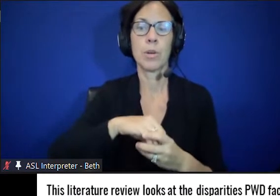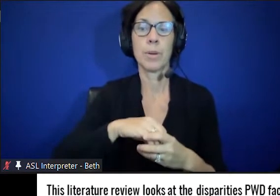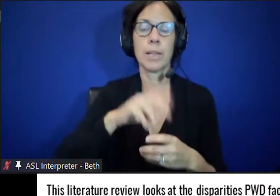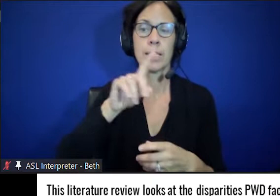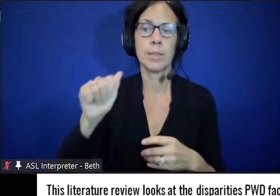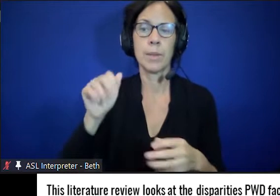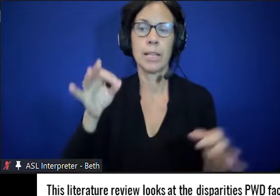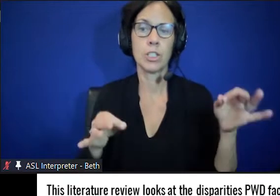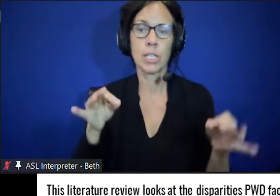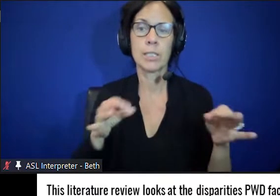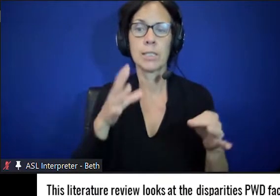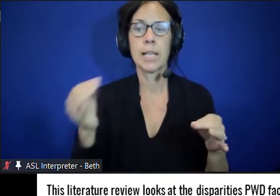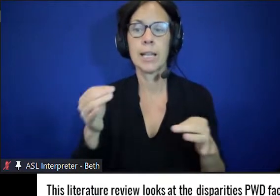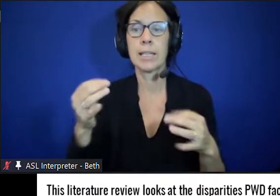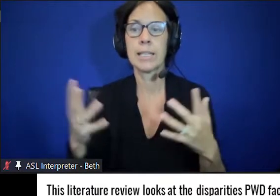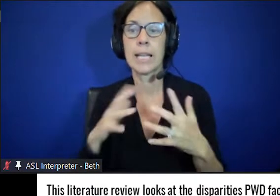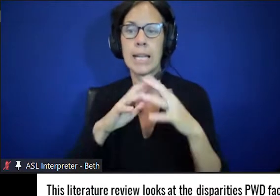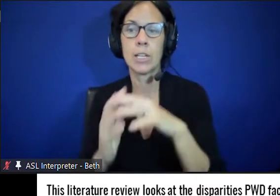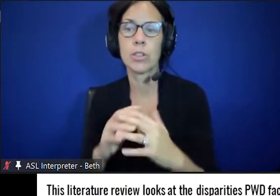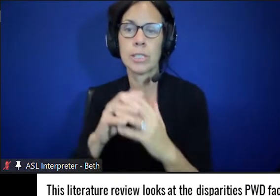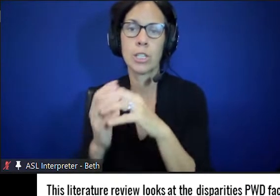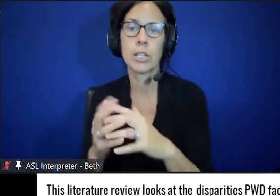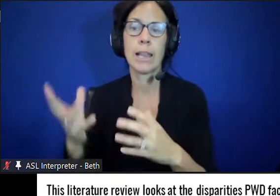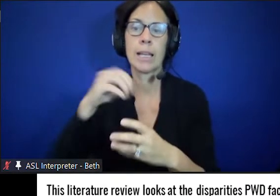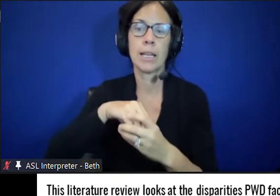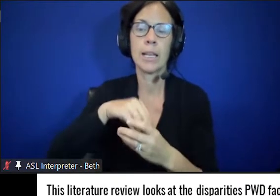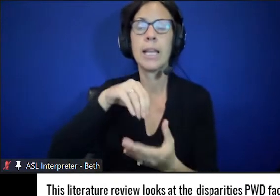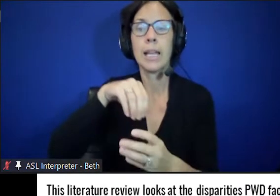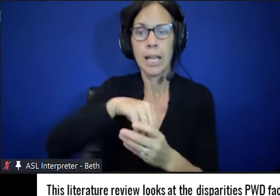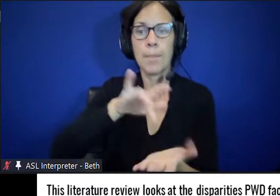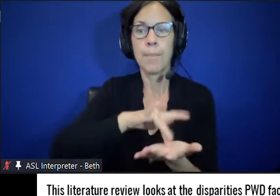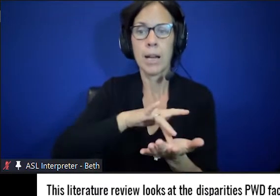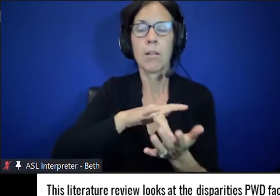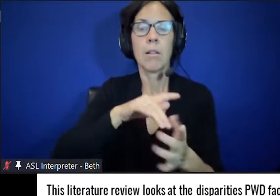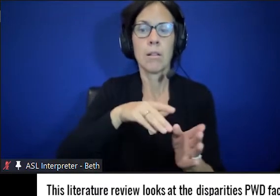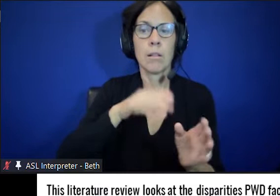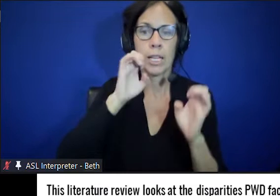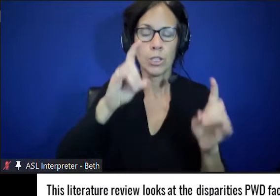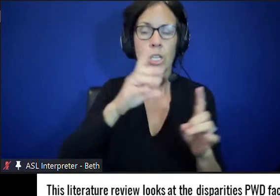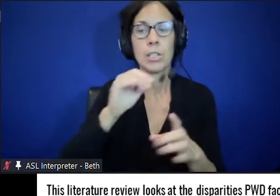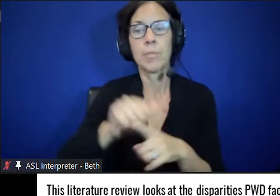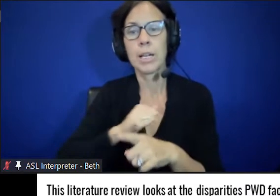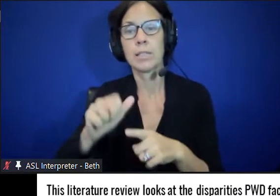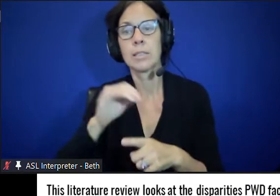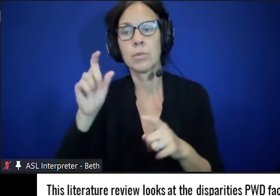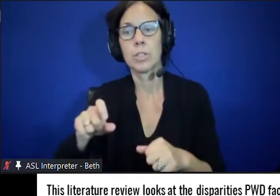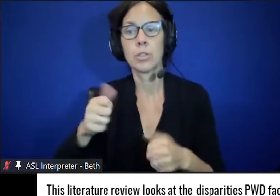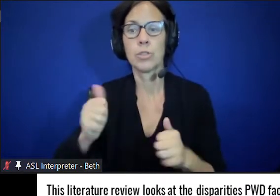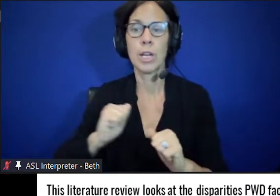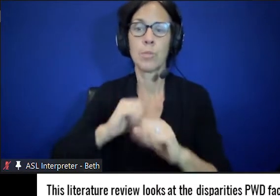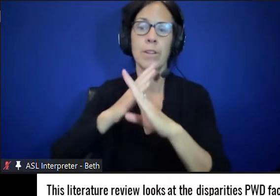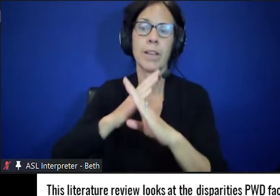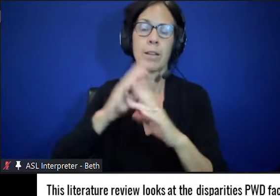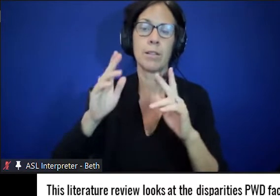and intersectionality in medical education and practice, and we should enforce policies to prevent disparities against people with